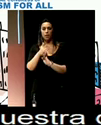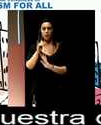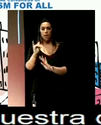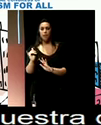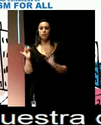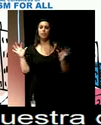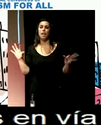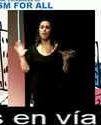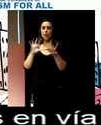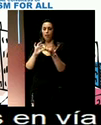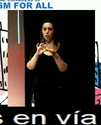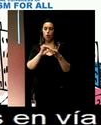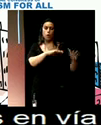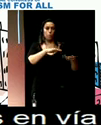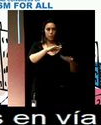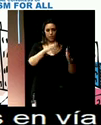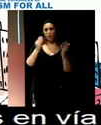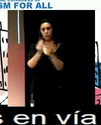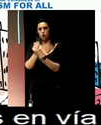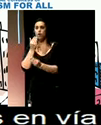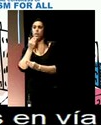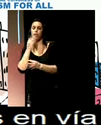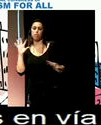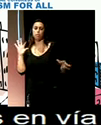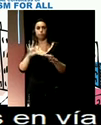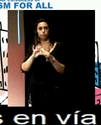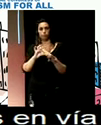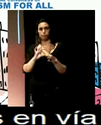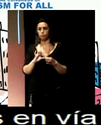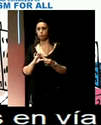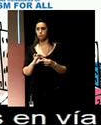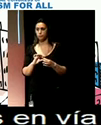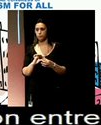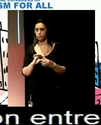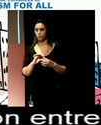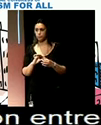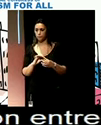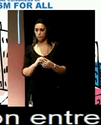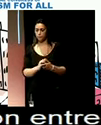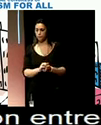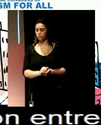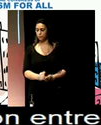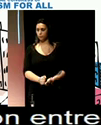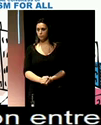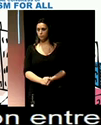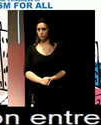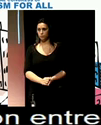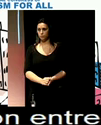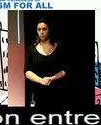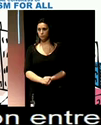are gradually increase in the discretionary income of people with